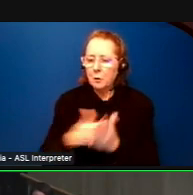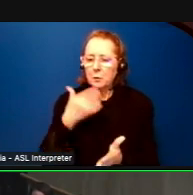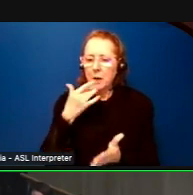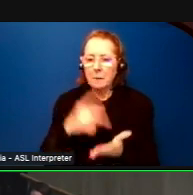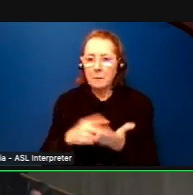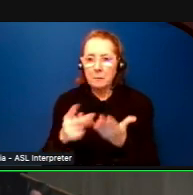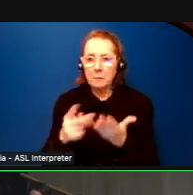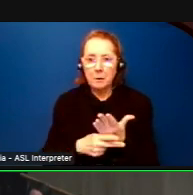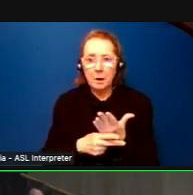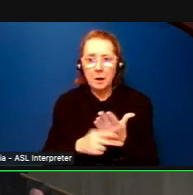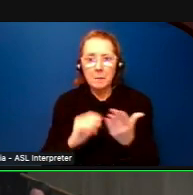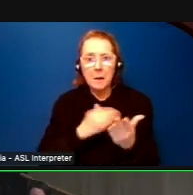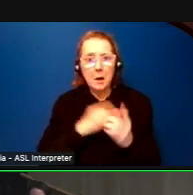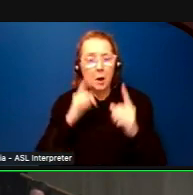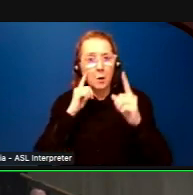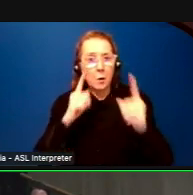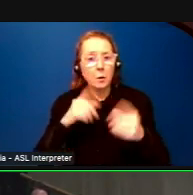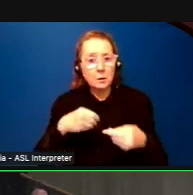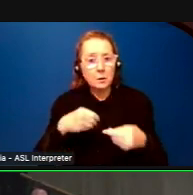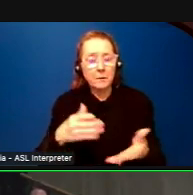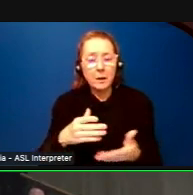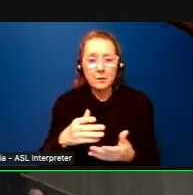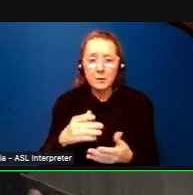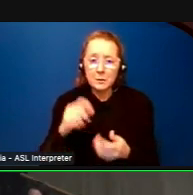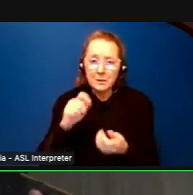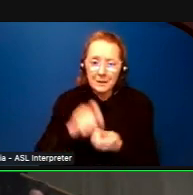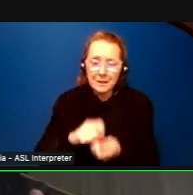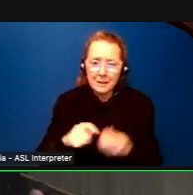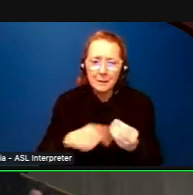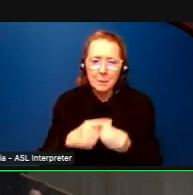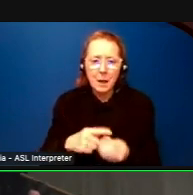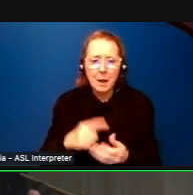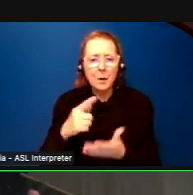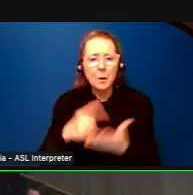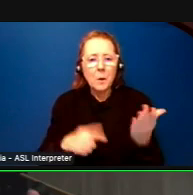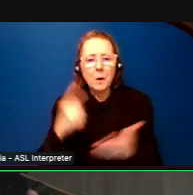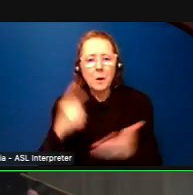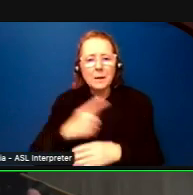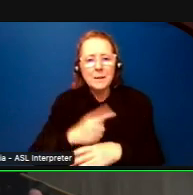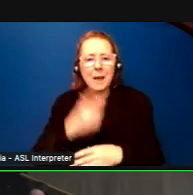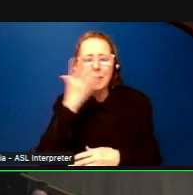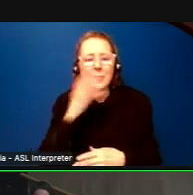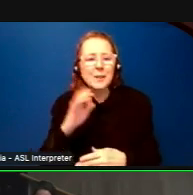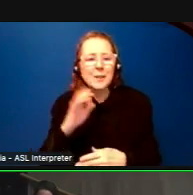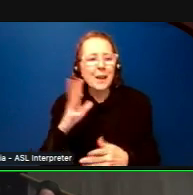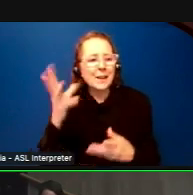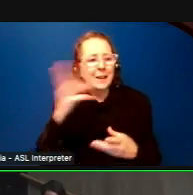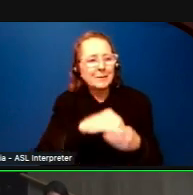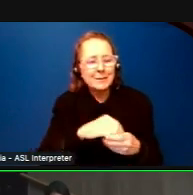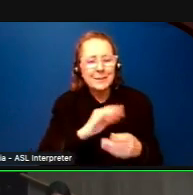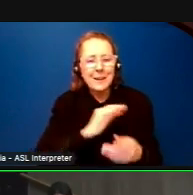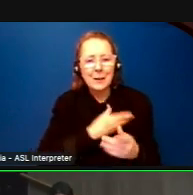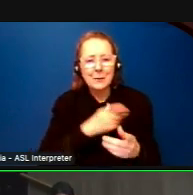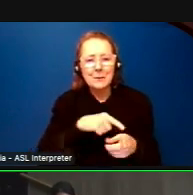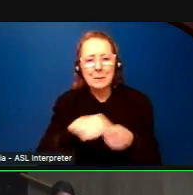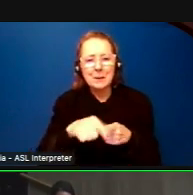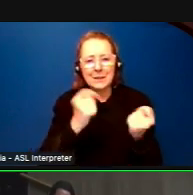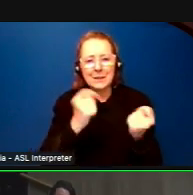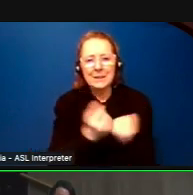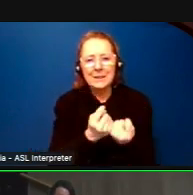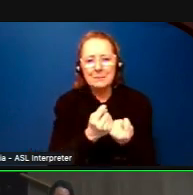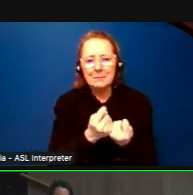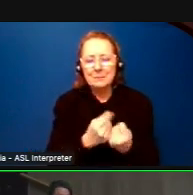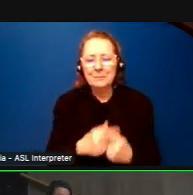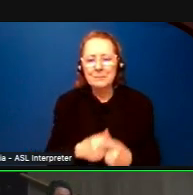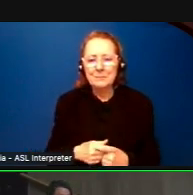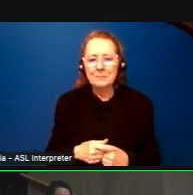provide you with some details of what a day in the life with our specialty team is so that you can see what happens out there for them. One